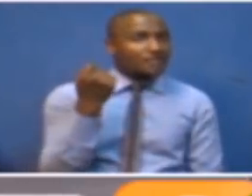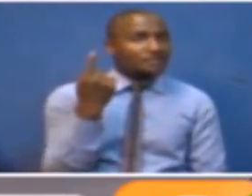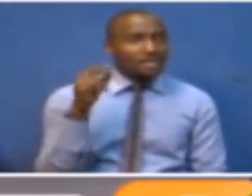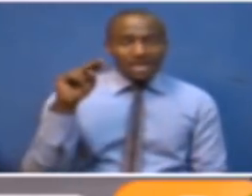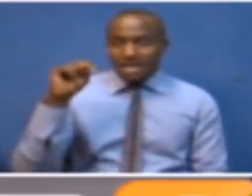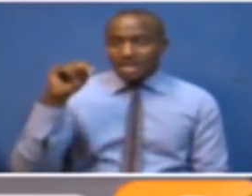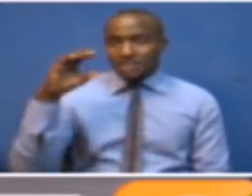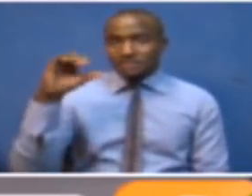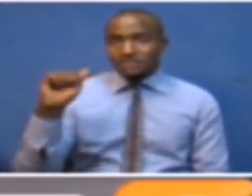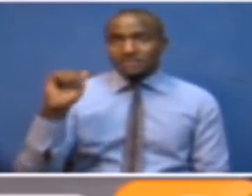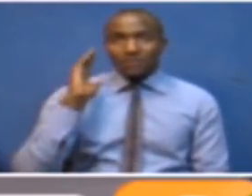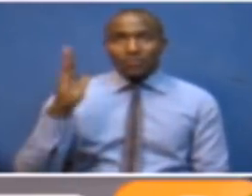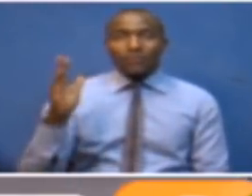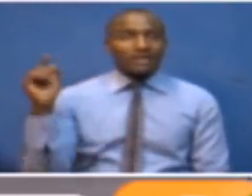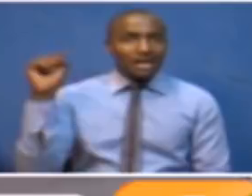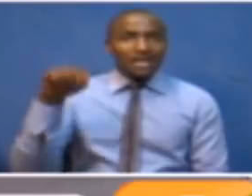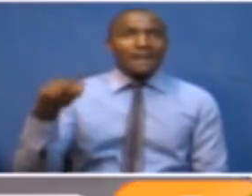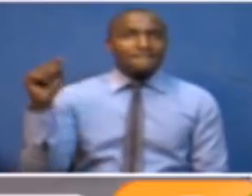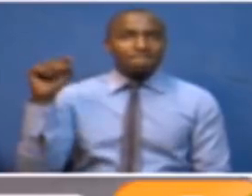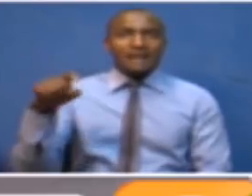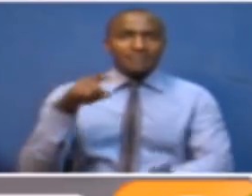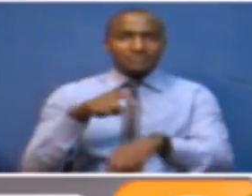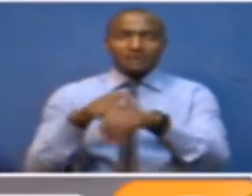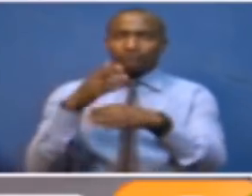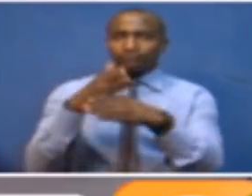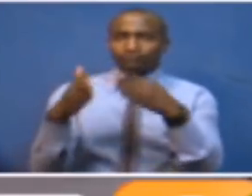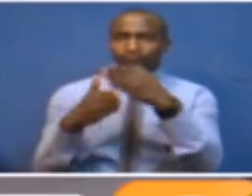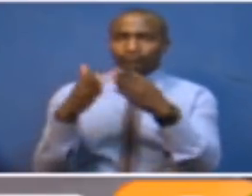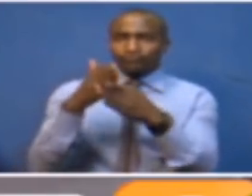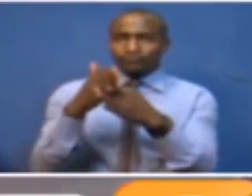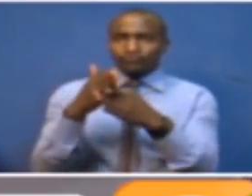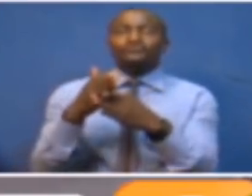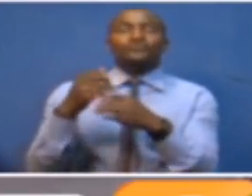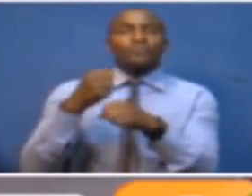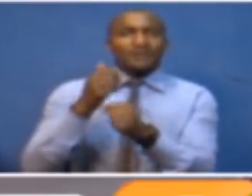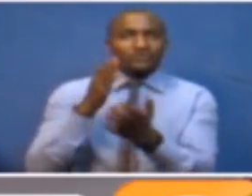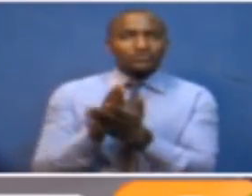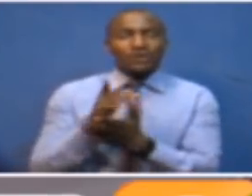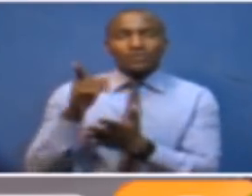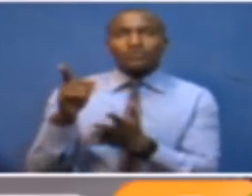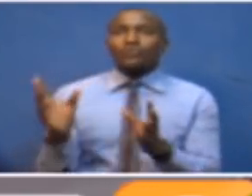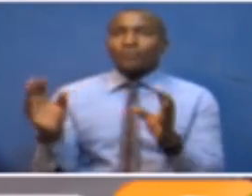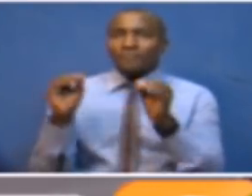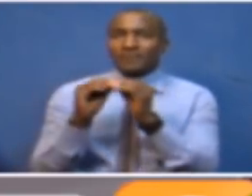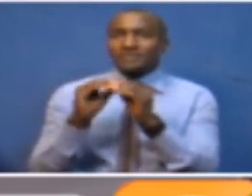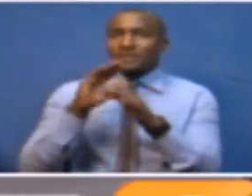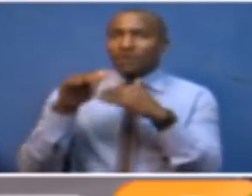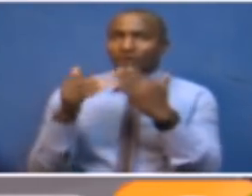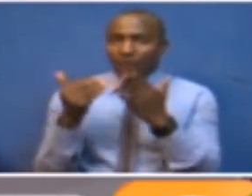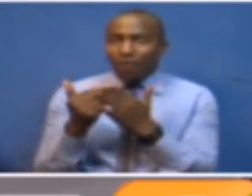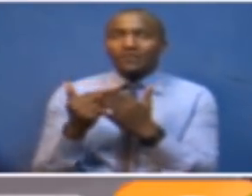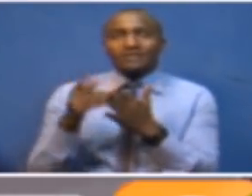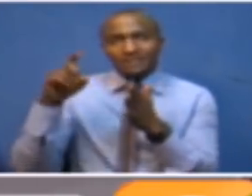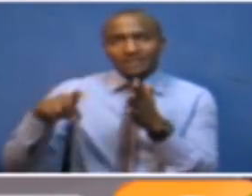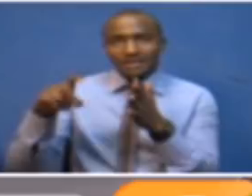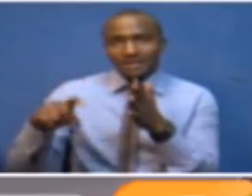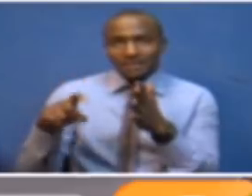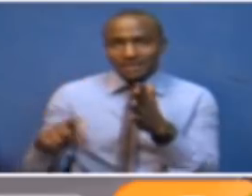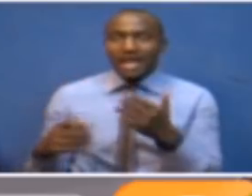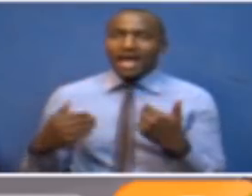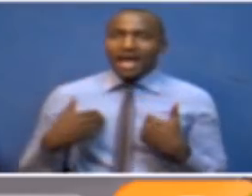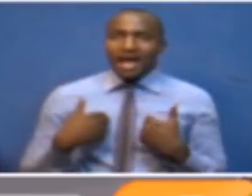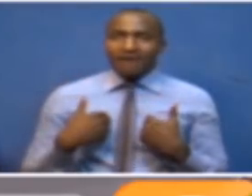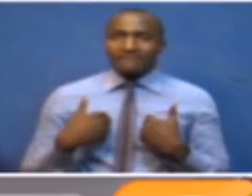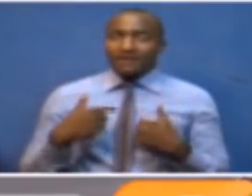NCA will continue to come to your site during the process of construction to make sure you are still meeting all of the requirements. By the way, when you go back to